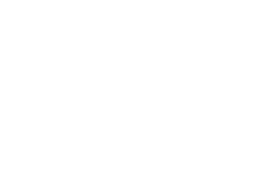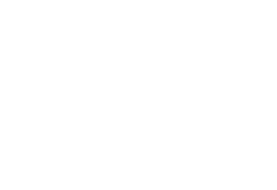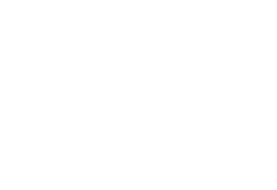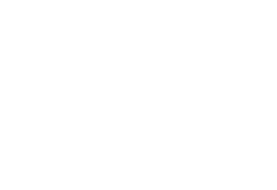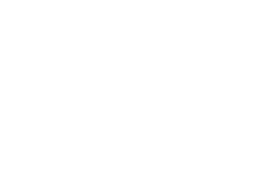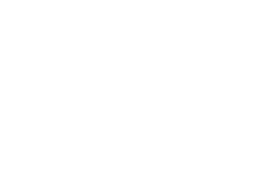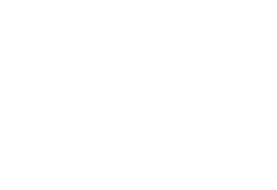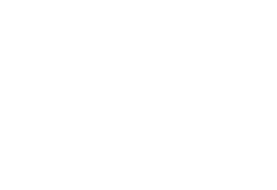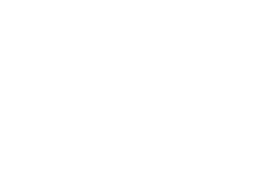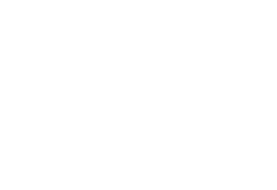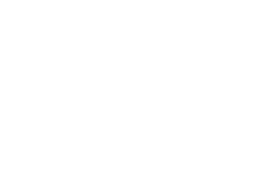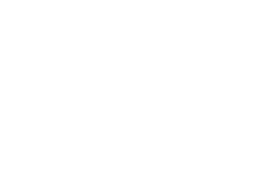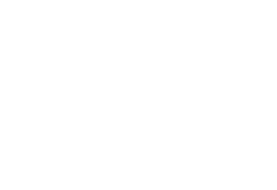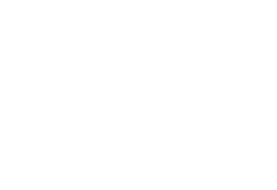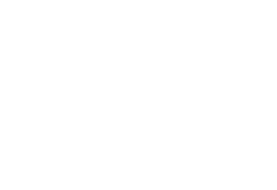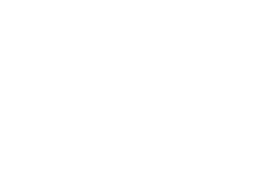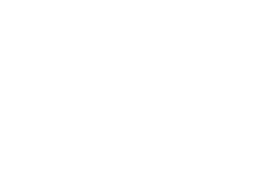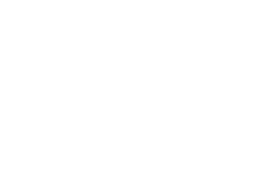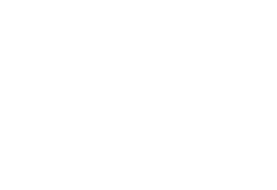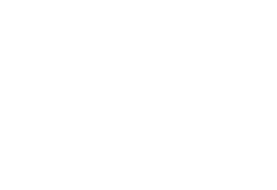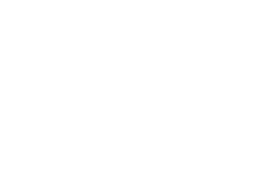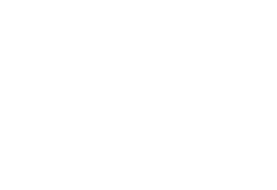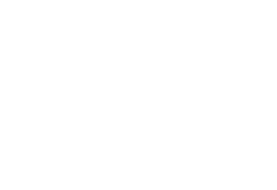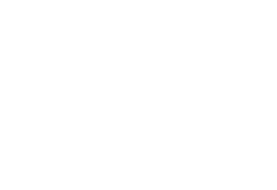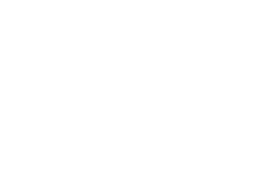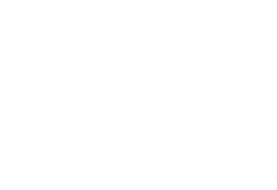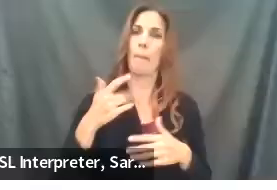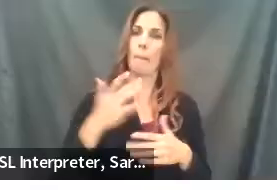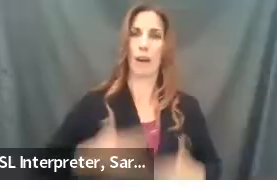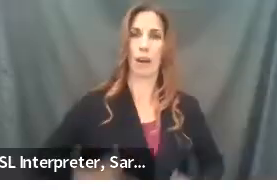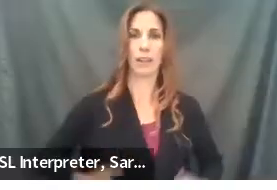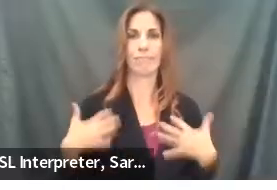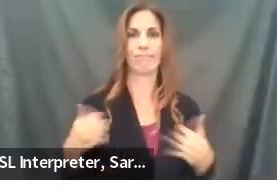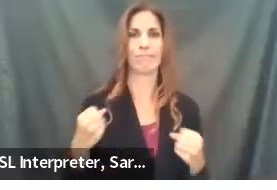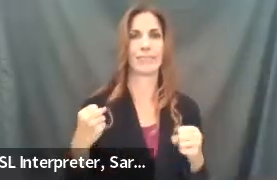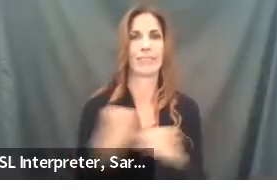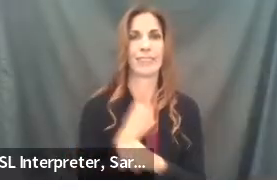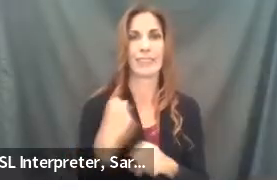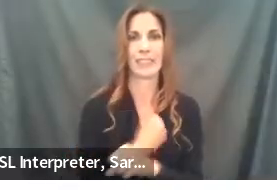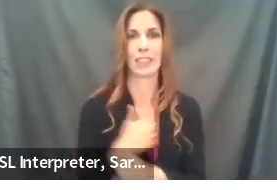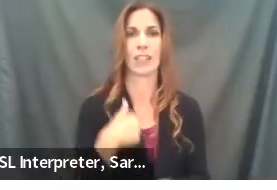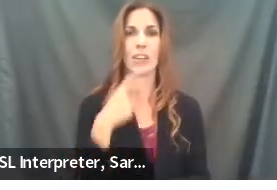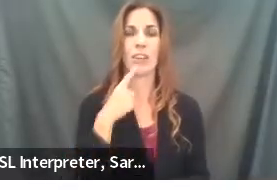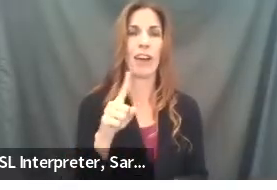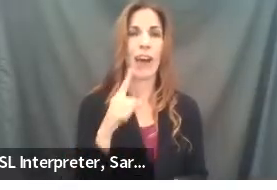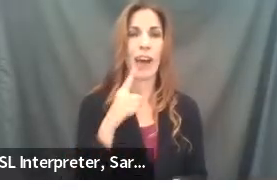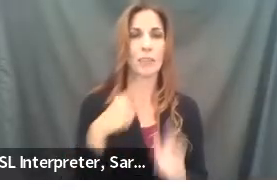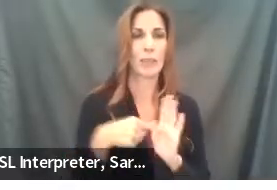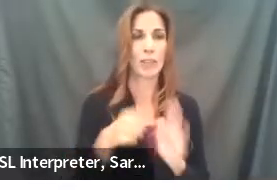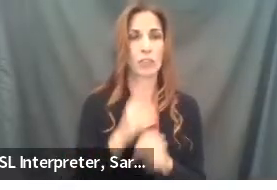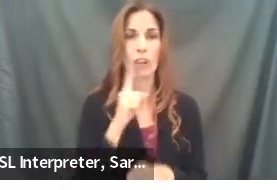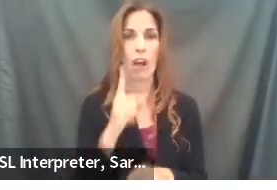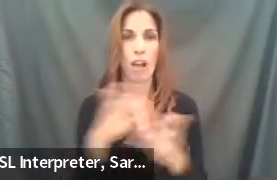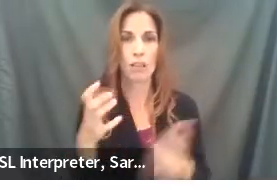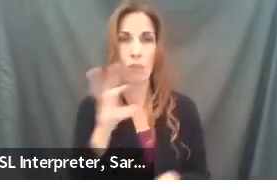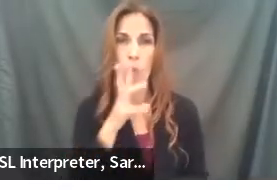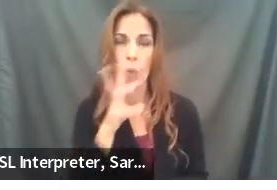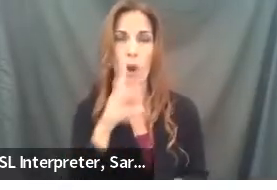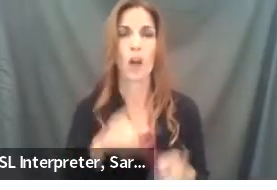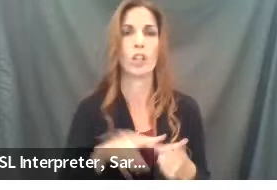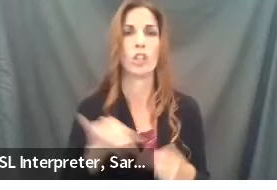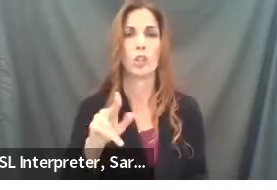so your body can fight off infection. Hydrating, drinking lots of water, juice, tea, and